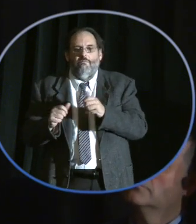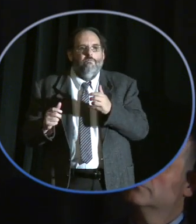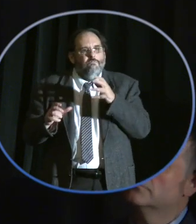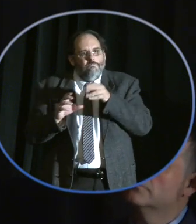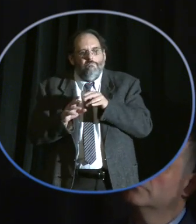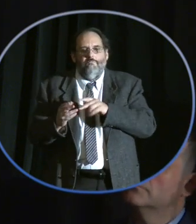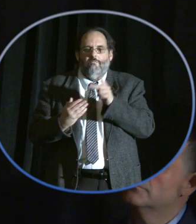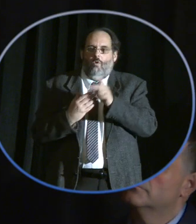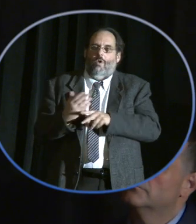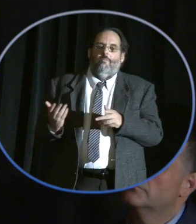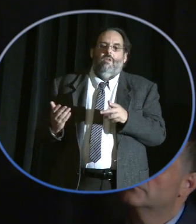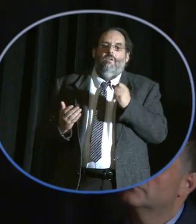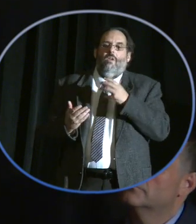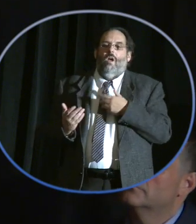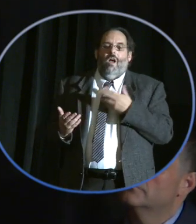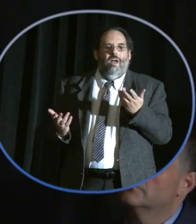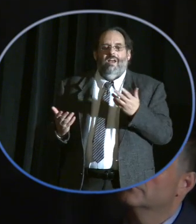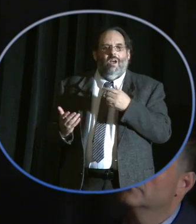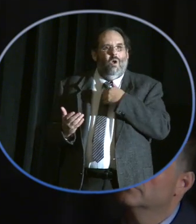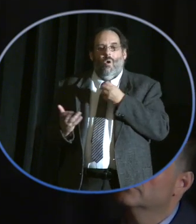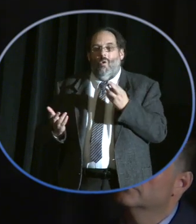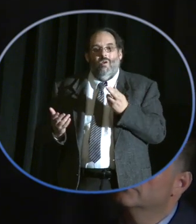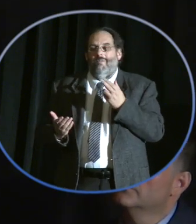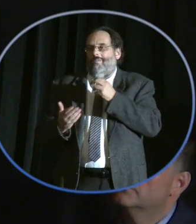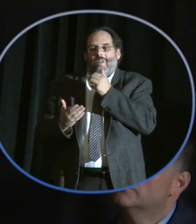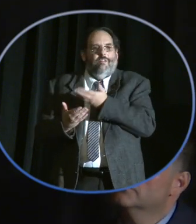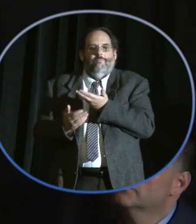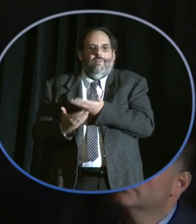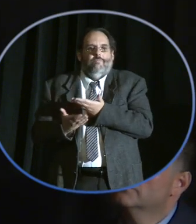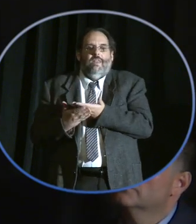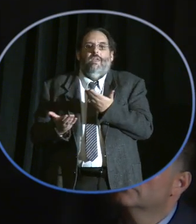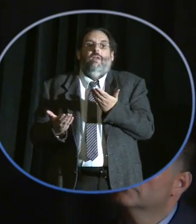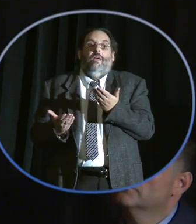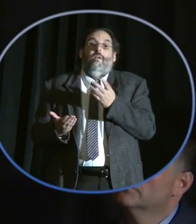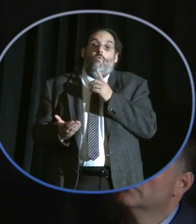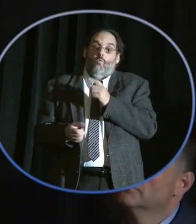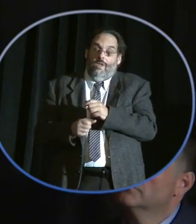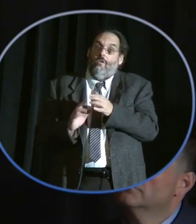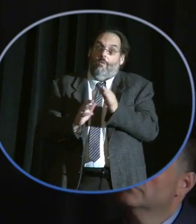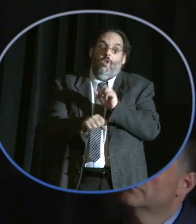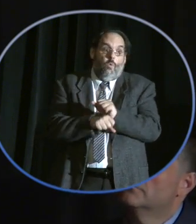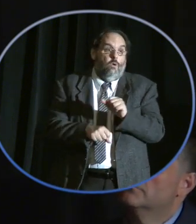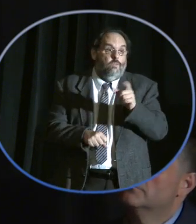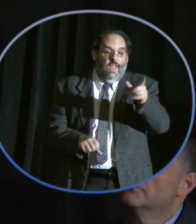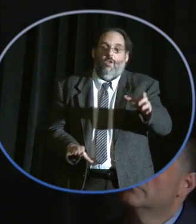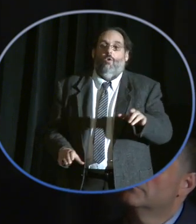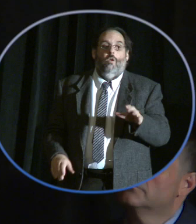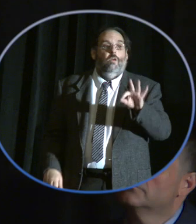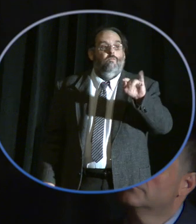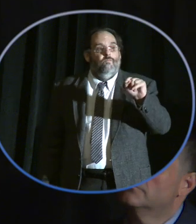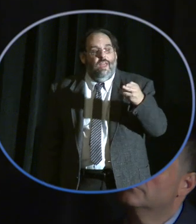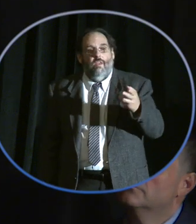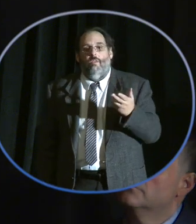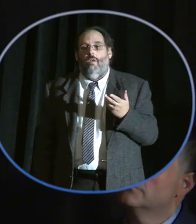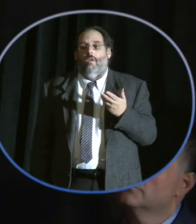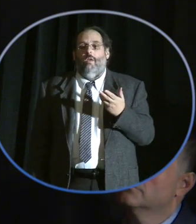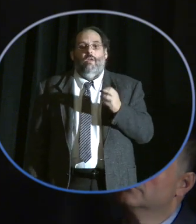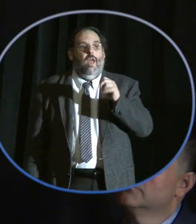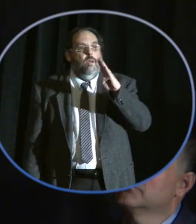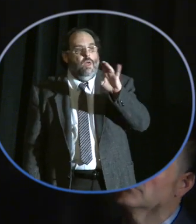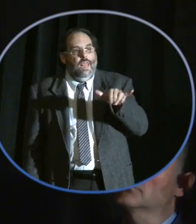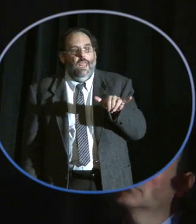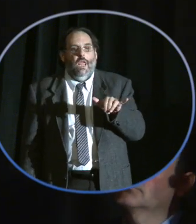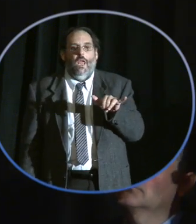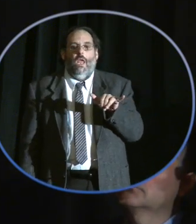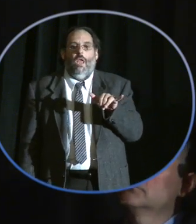I can't eat right now because I don't have the money, right? This is real community work, right? Faith, Ebony,